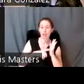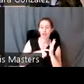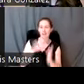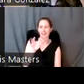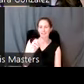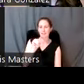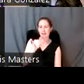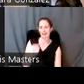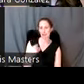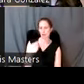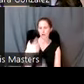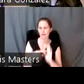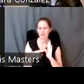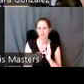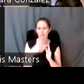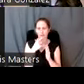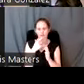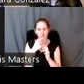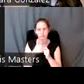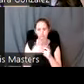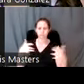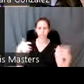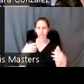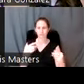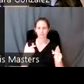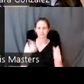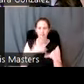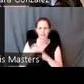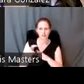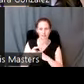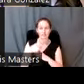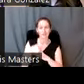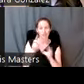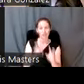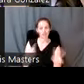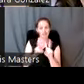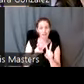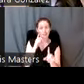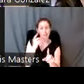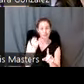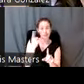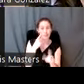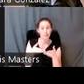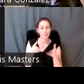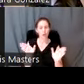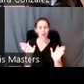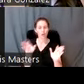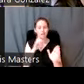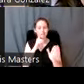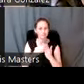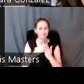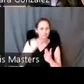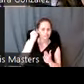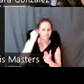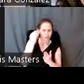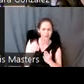one example of a growing, rapidly growing field, there is value, I think, in understanding the broader lessons